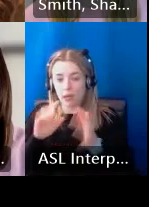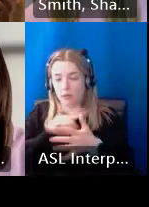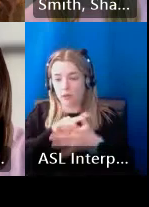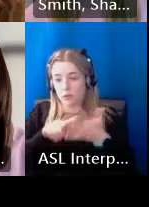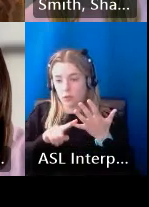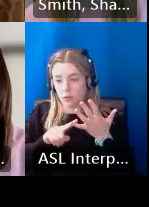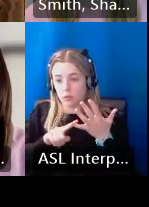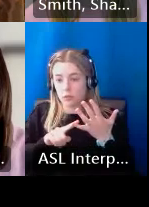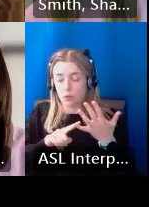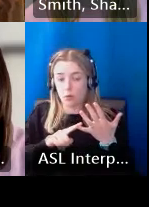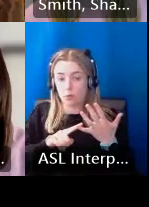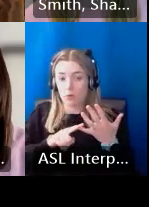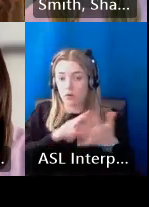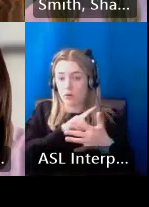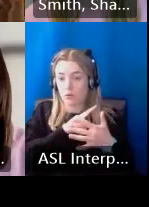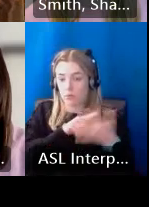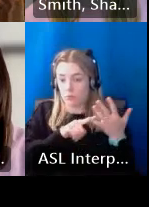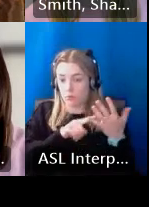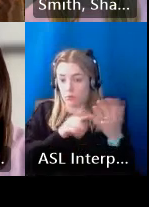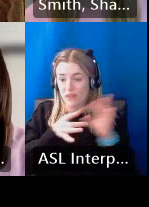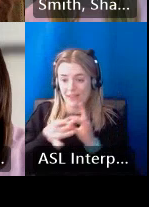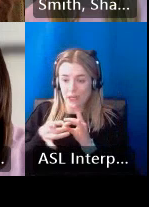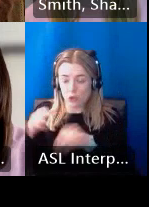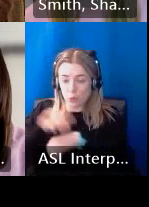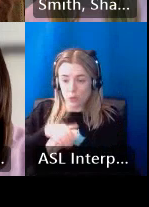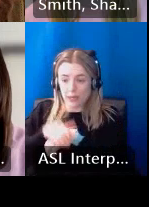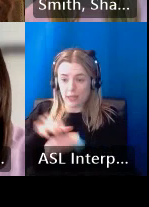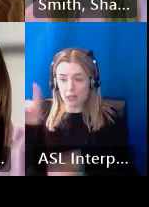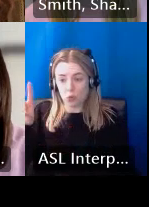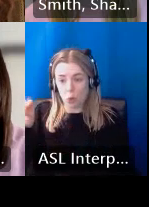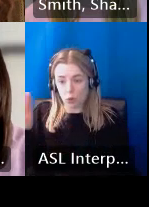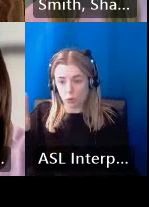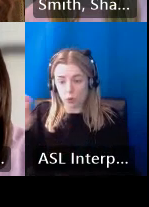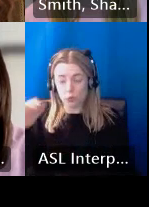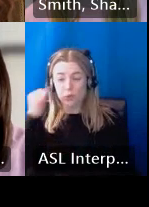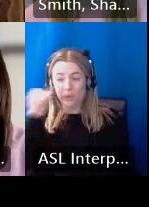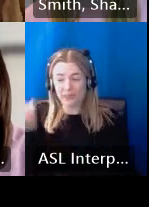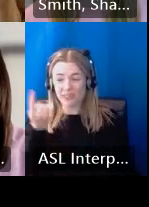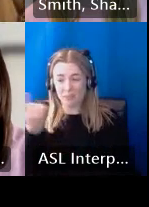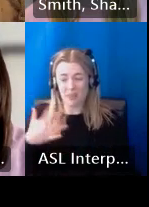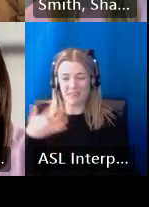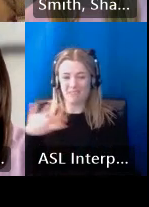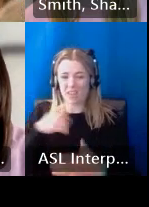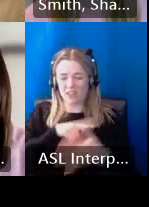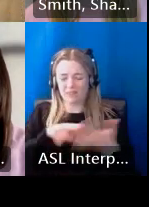there's something that I need to work on, if there's something that I need to do better of, then you need to let me know.